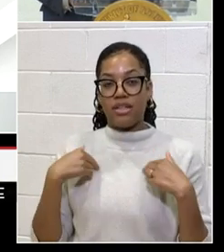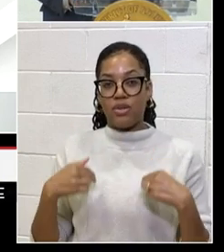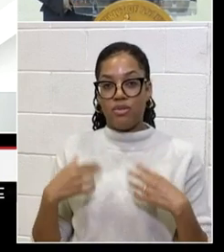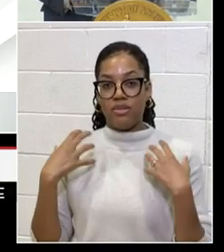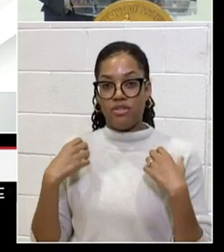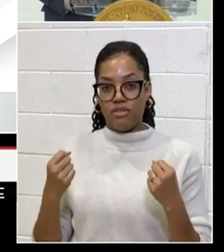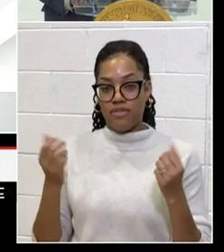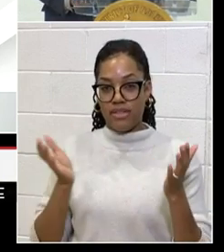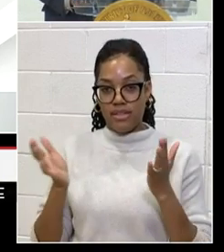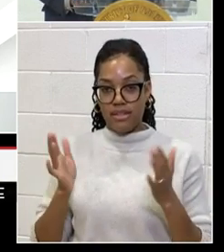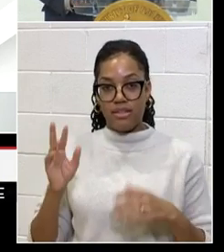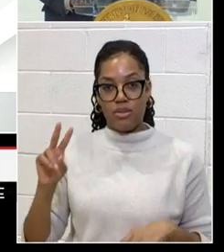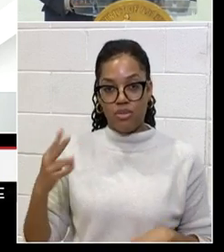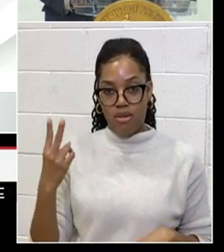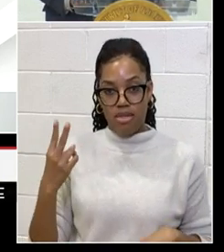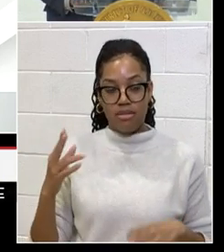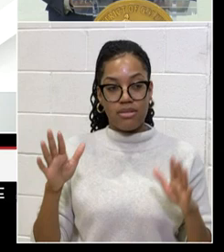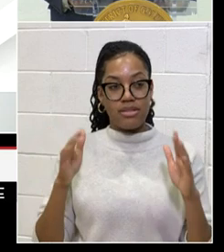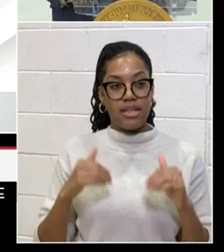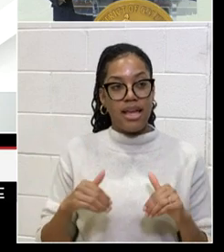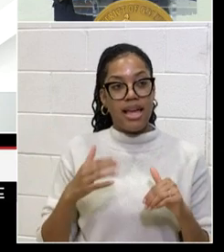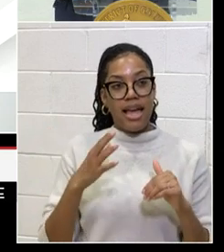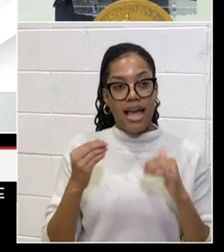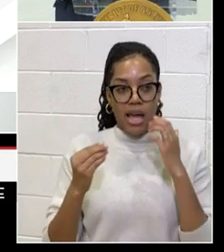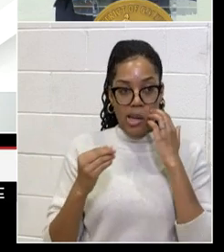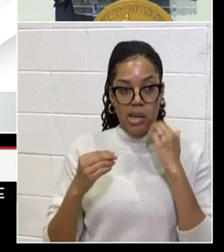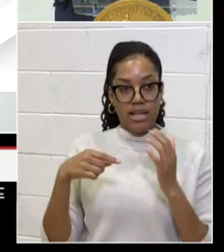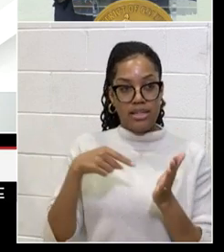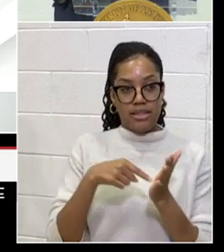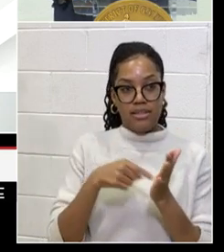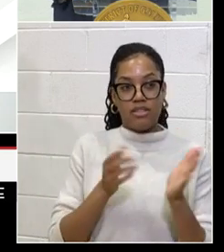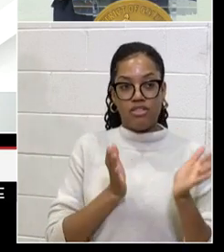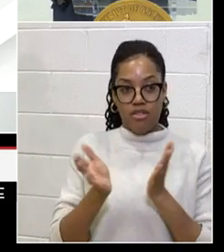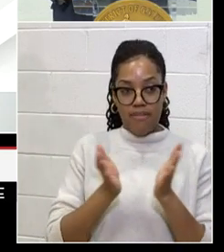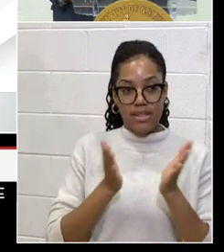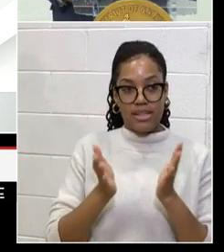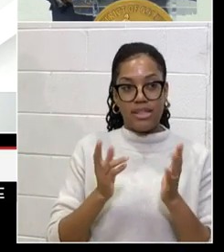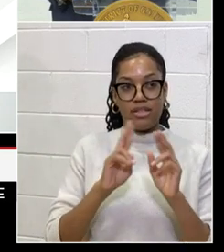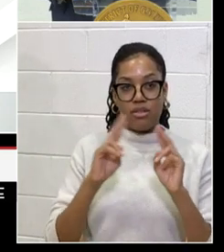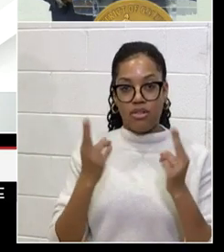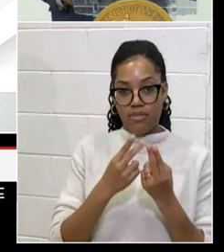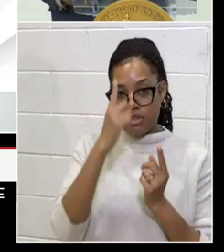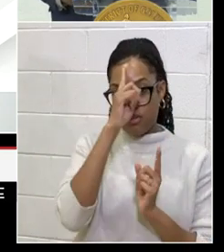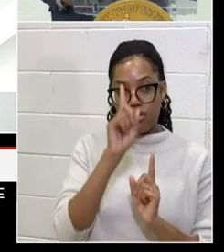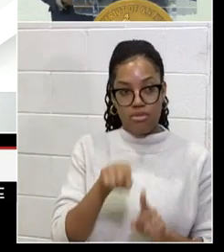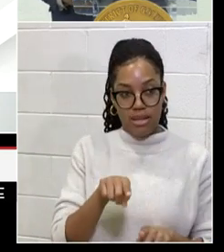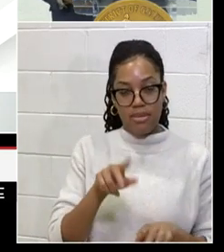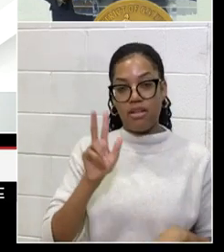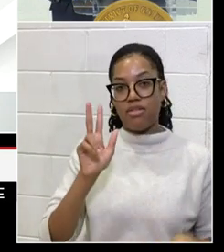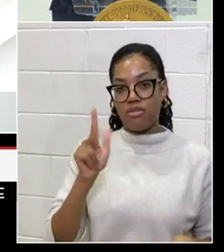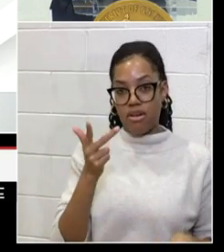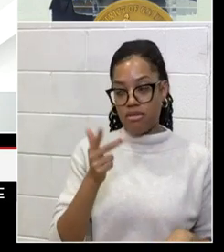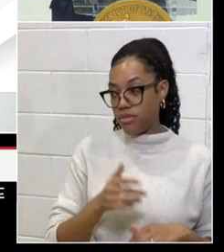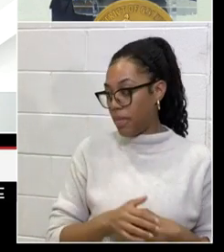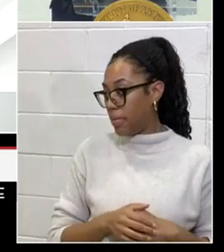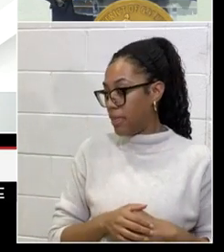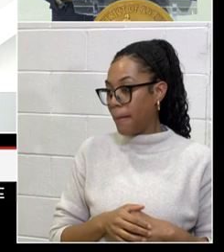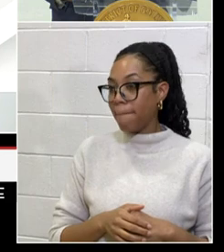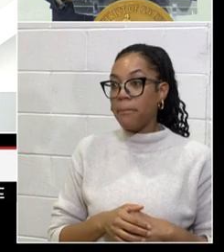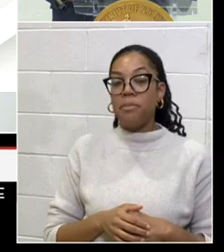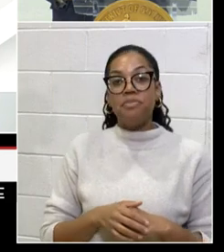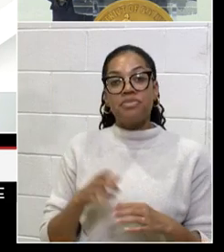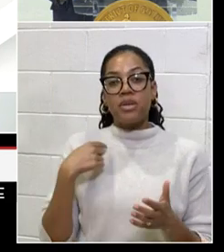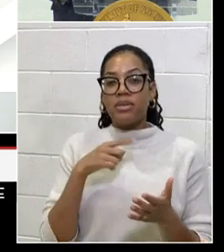union agreements, $23. For this year, we changed it a little bit, so we need your help. As the